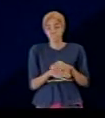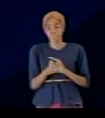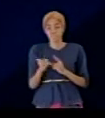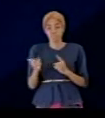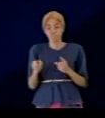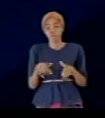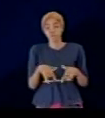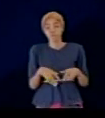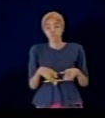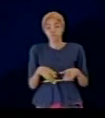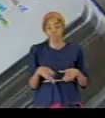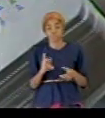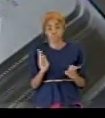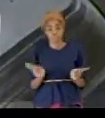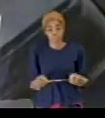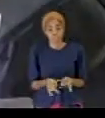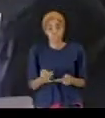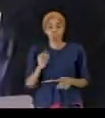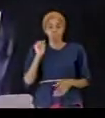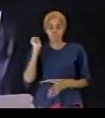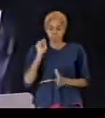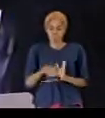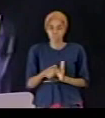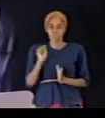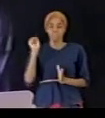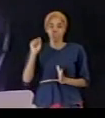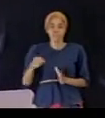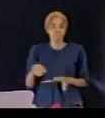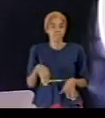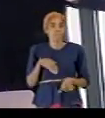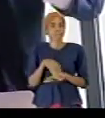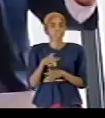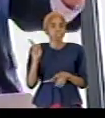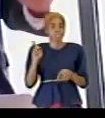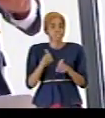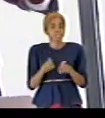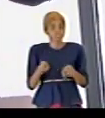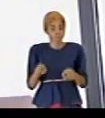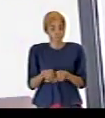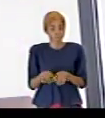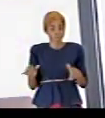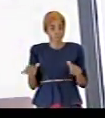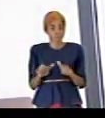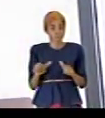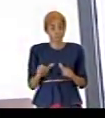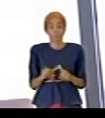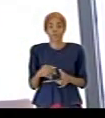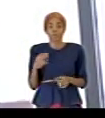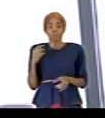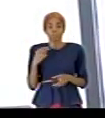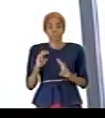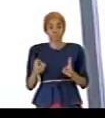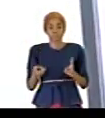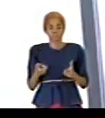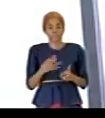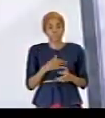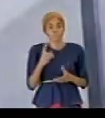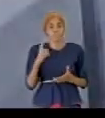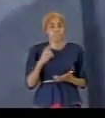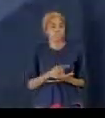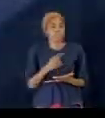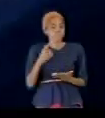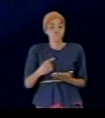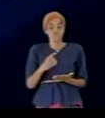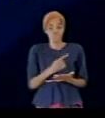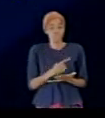knocking, knocking, knocking in at the same issue. And they were told, disputing,